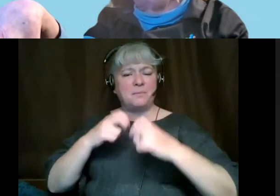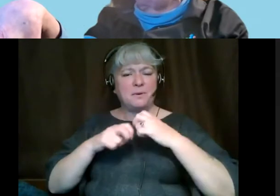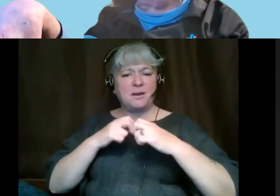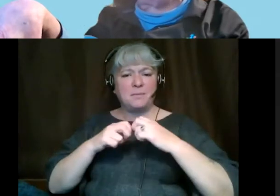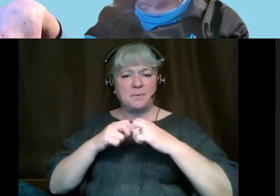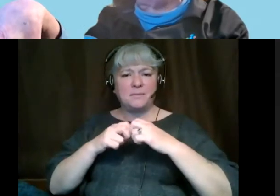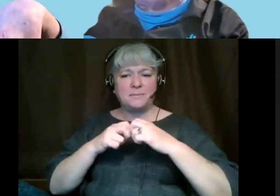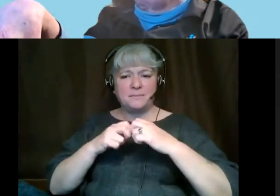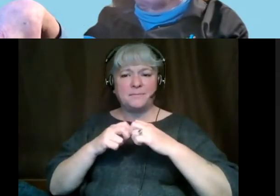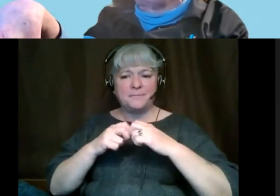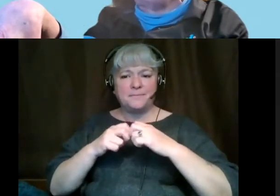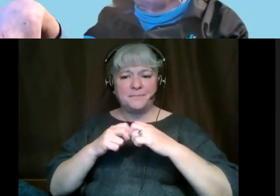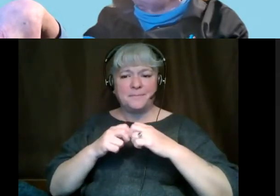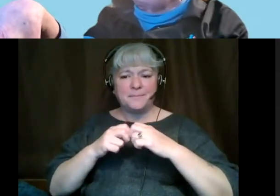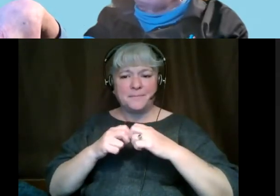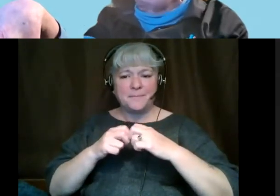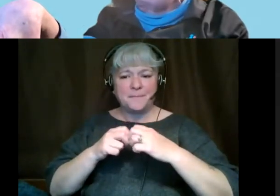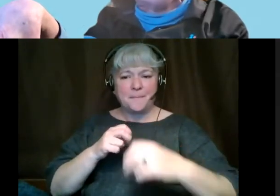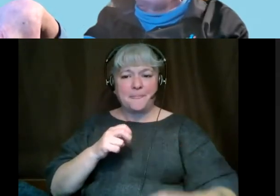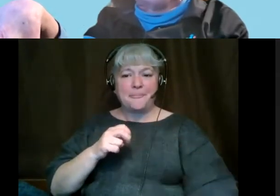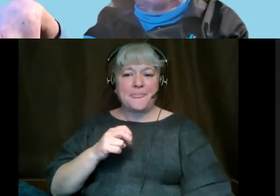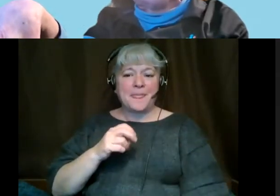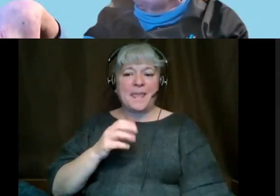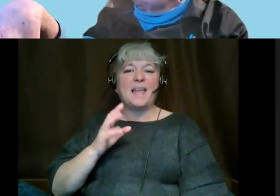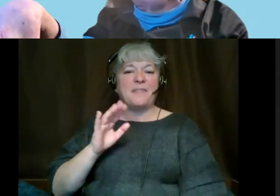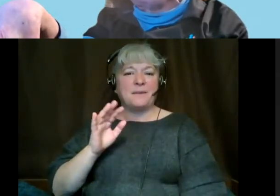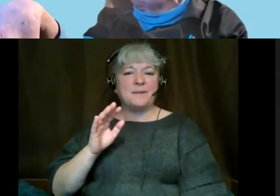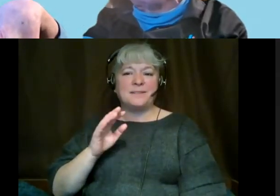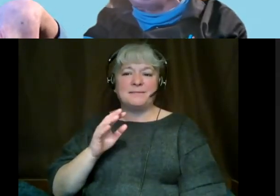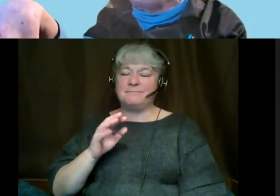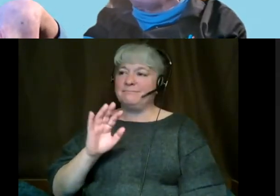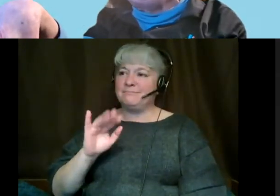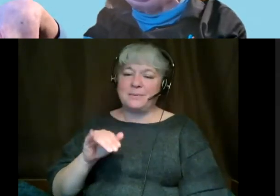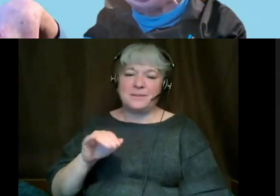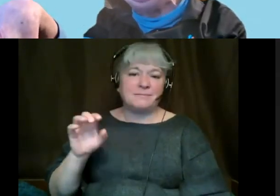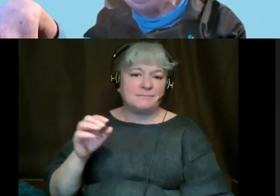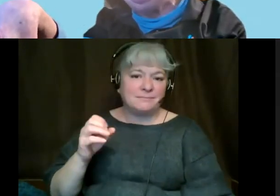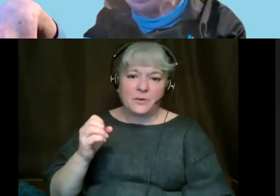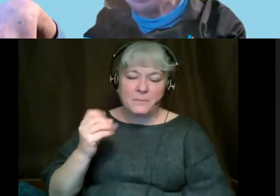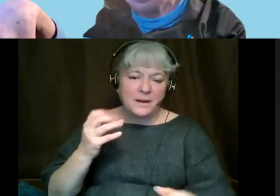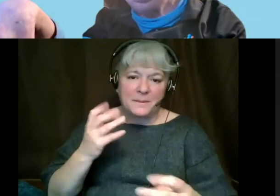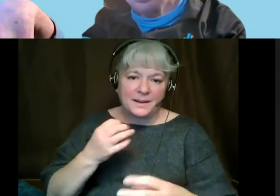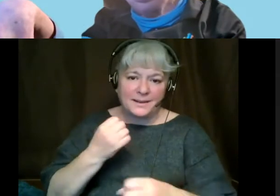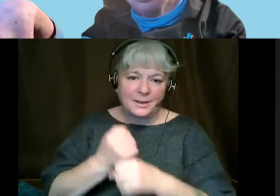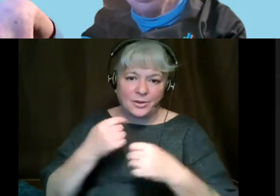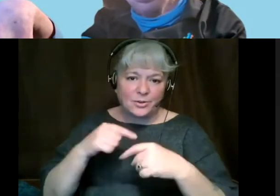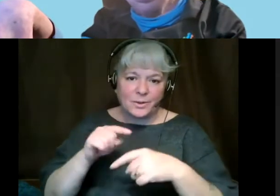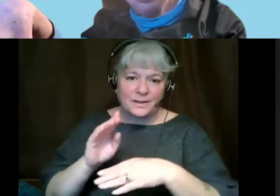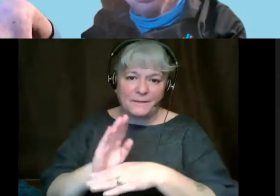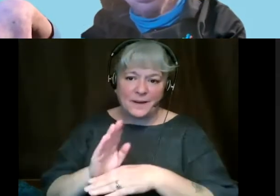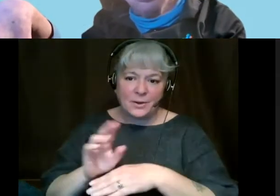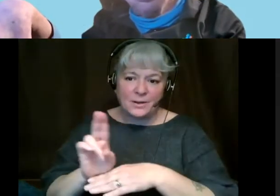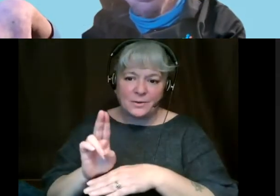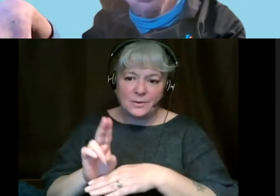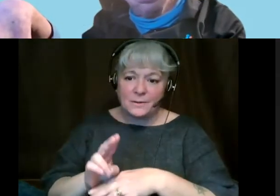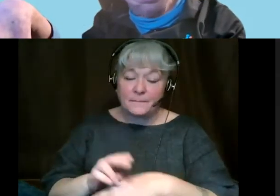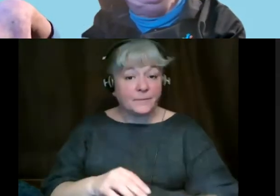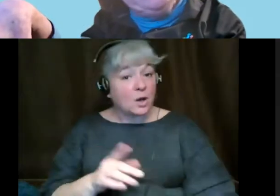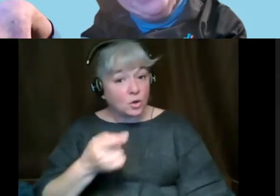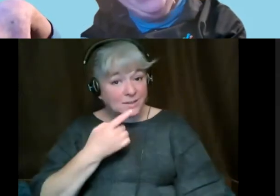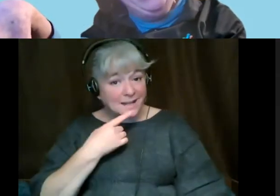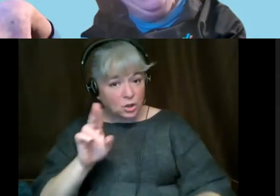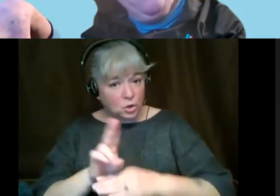sent George a video of me using it to write with. You said you were signing checks with it,